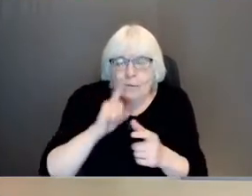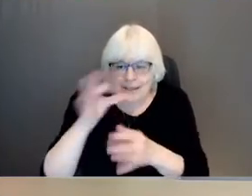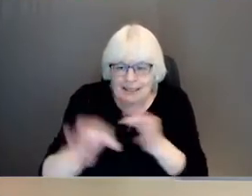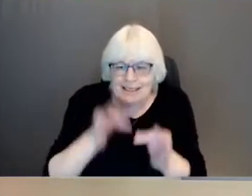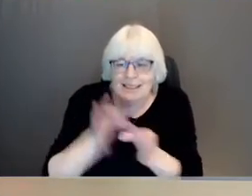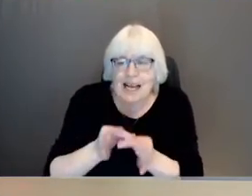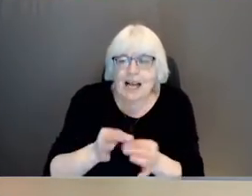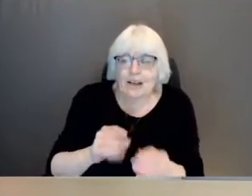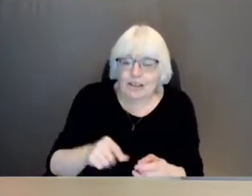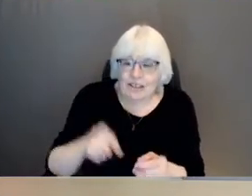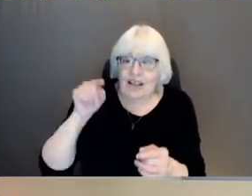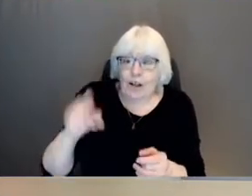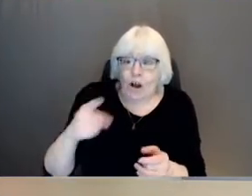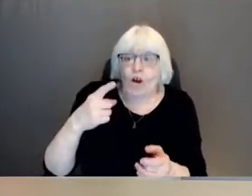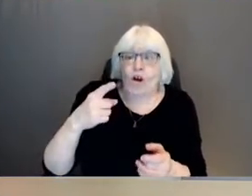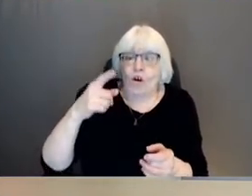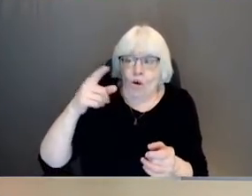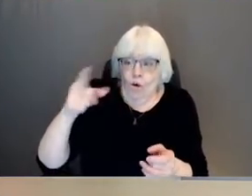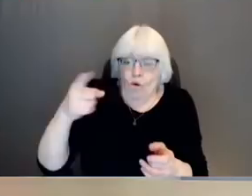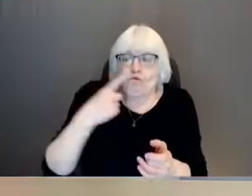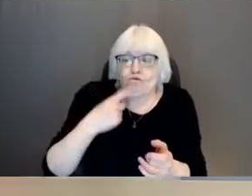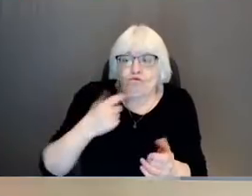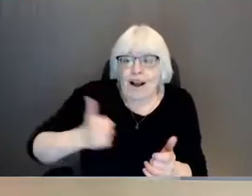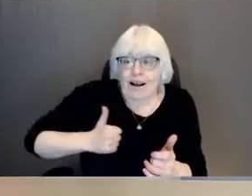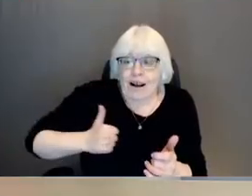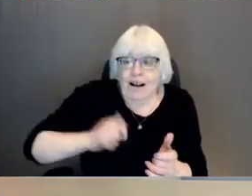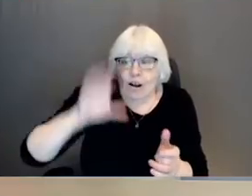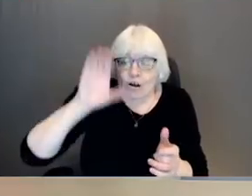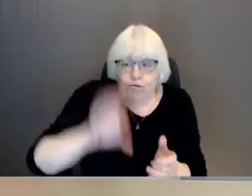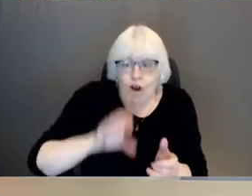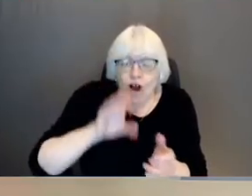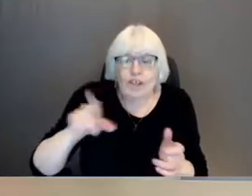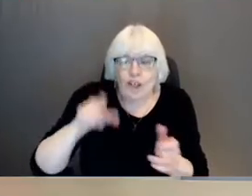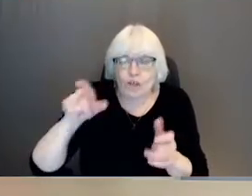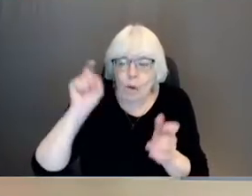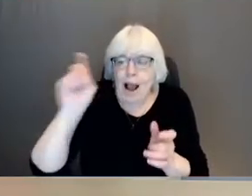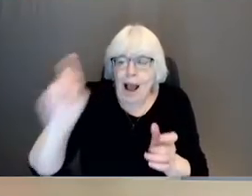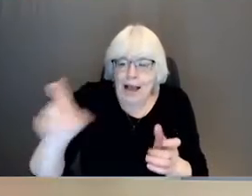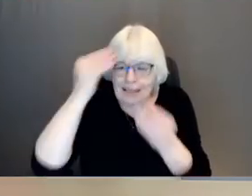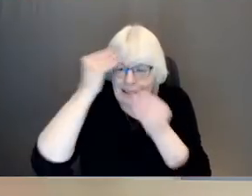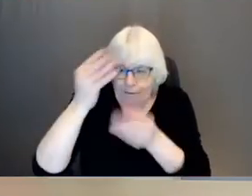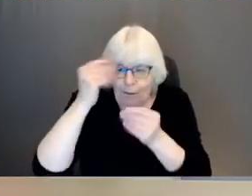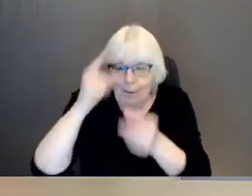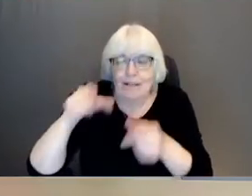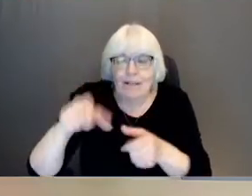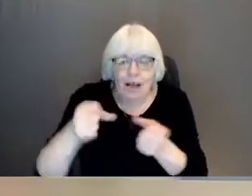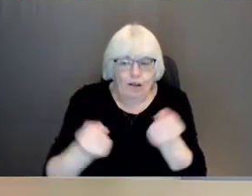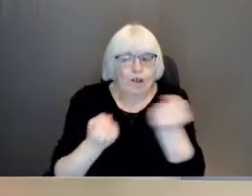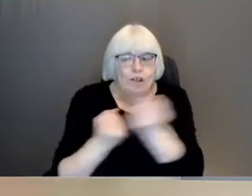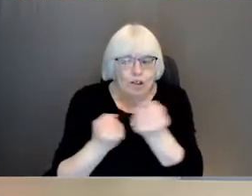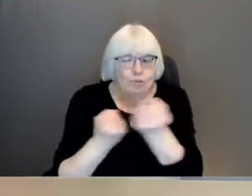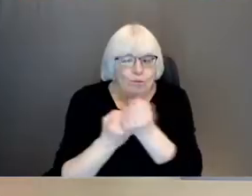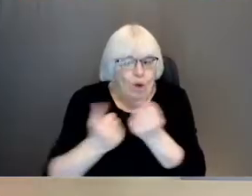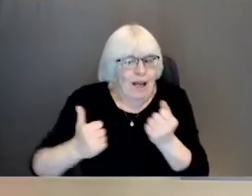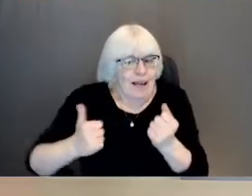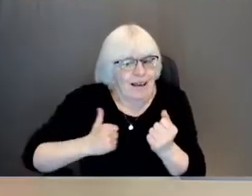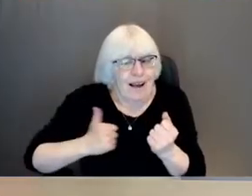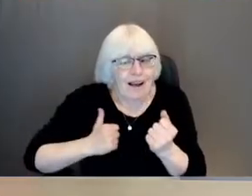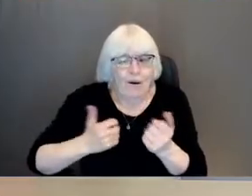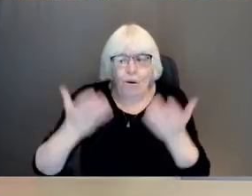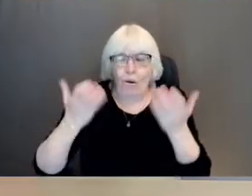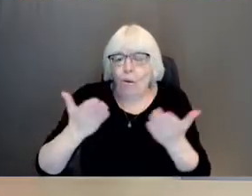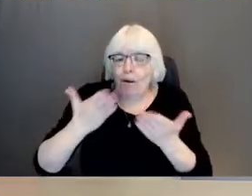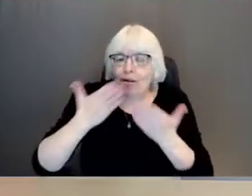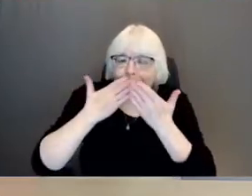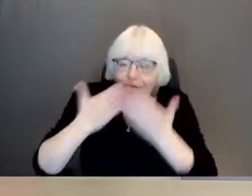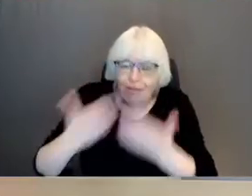Canada. I would be remiss if I did not acknowledge and thank the Government of Canada for their leadership in securing rapid tests, vaccine,